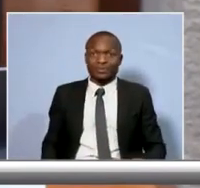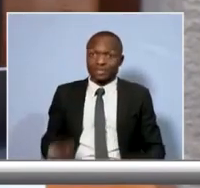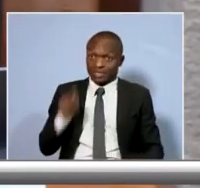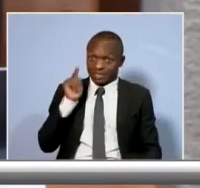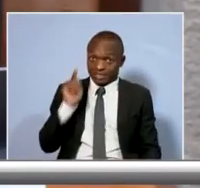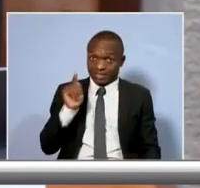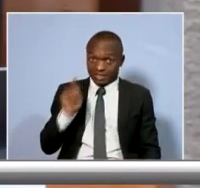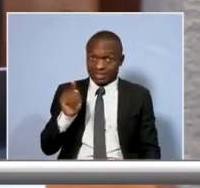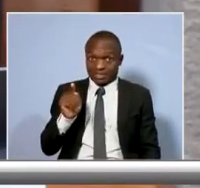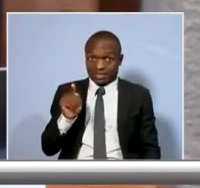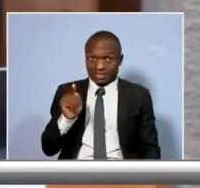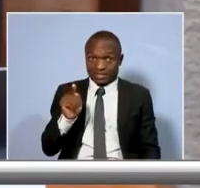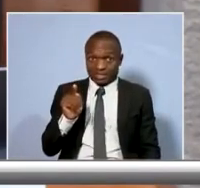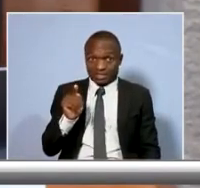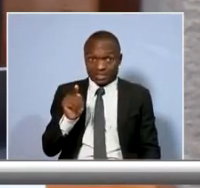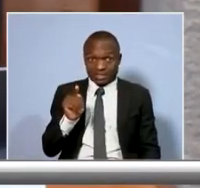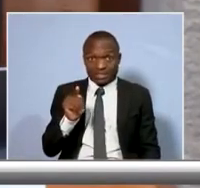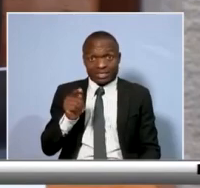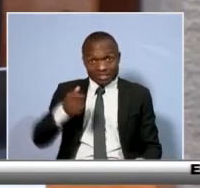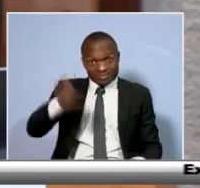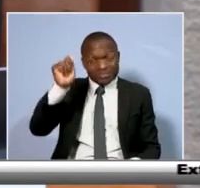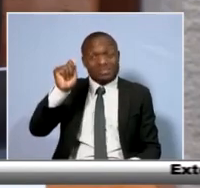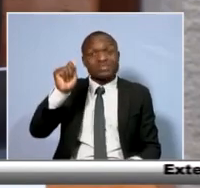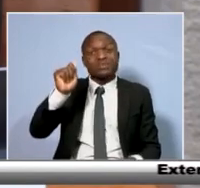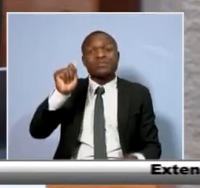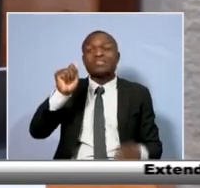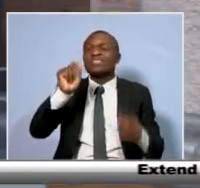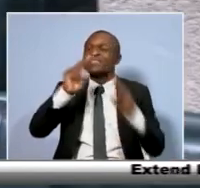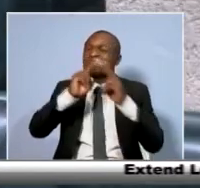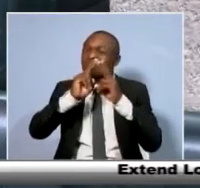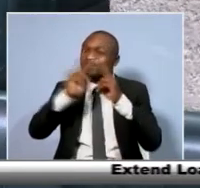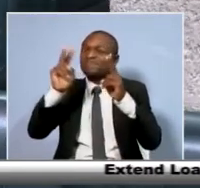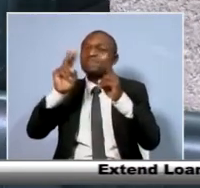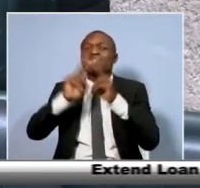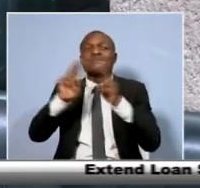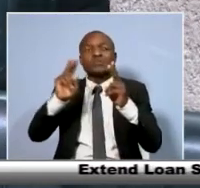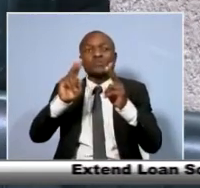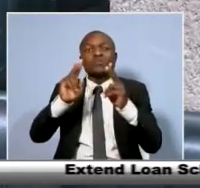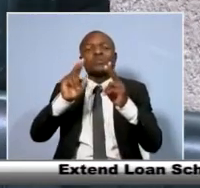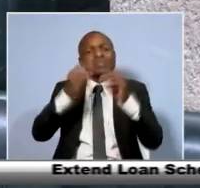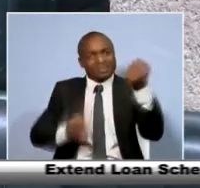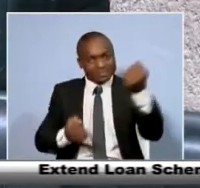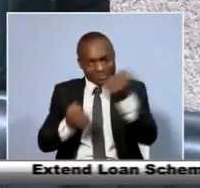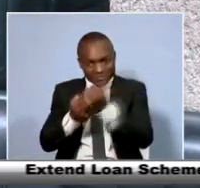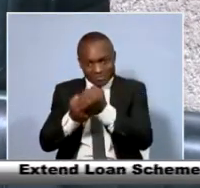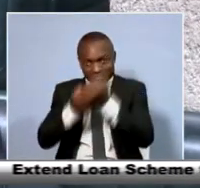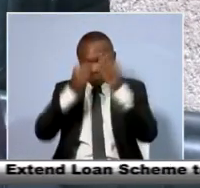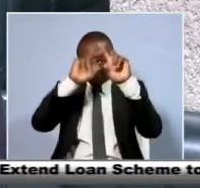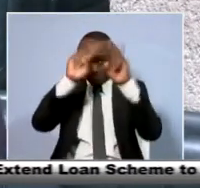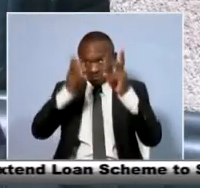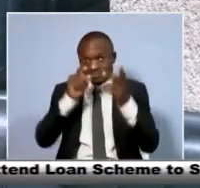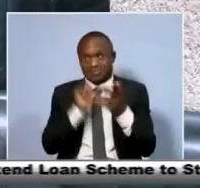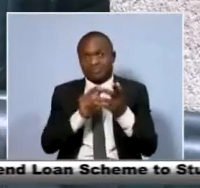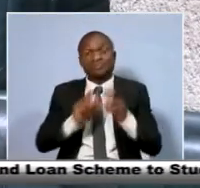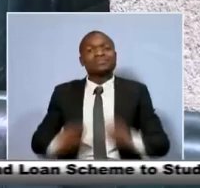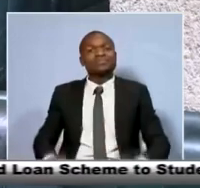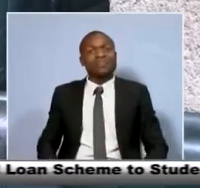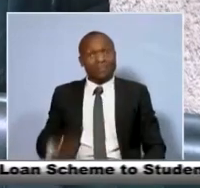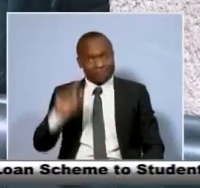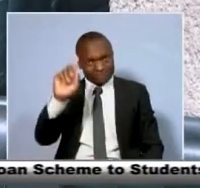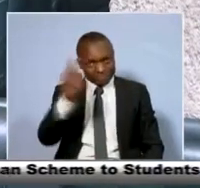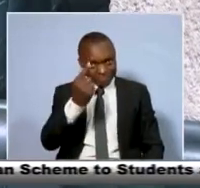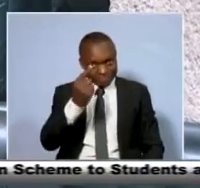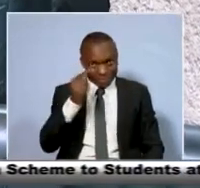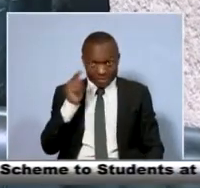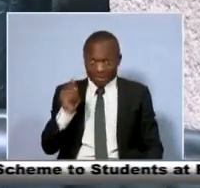I unreservedly support this motion. Madam Speaker, first of